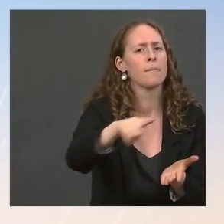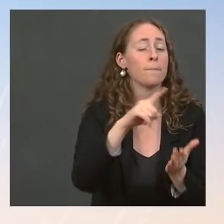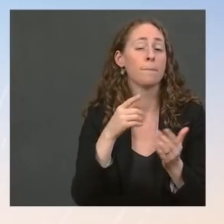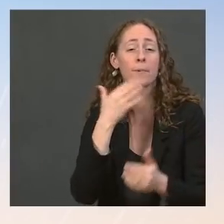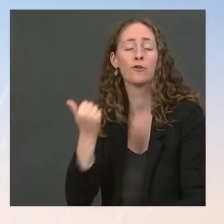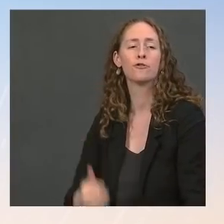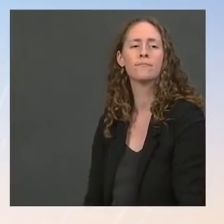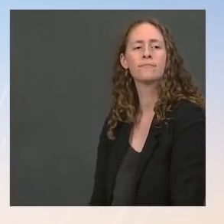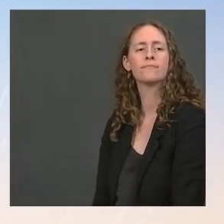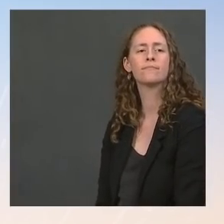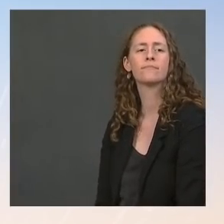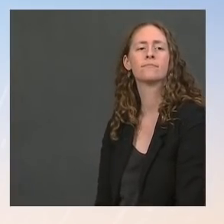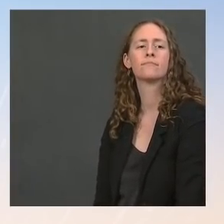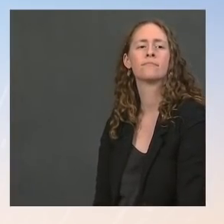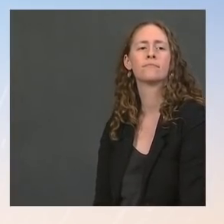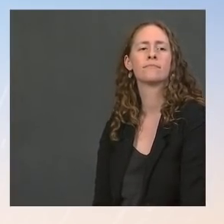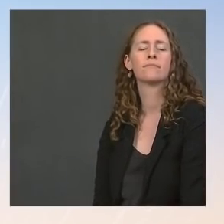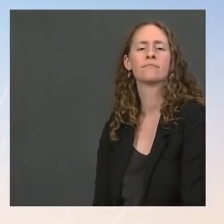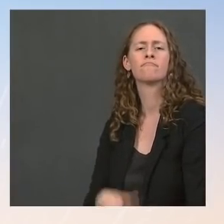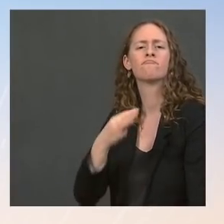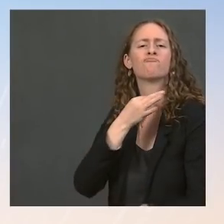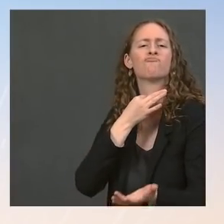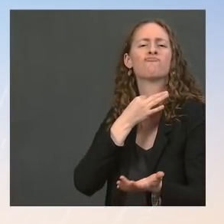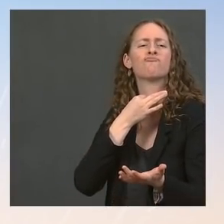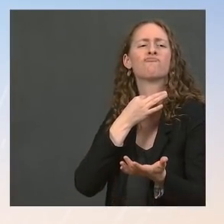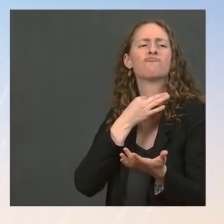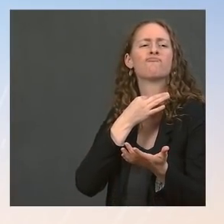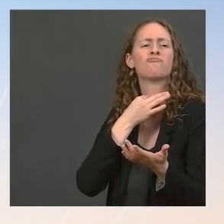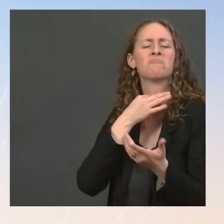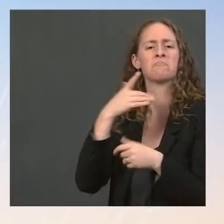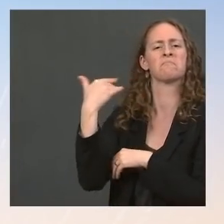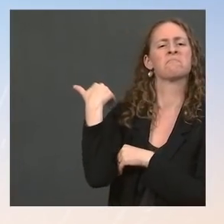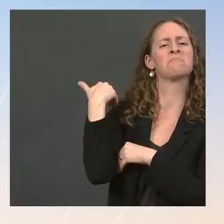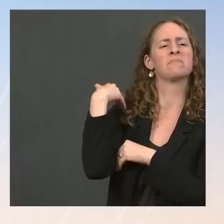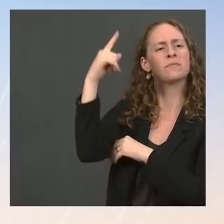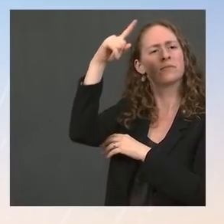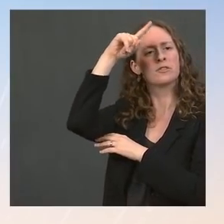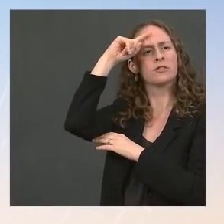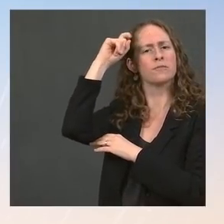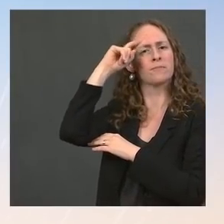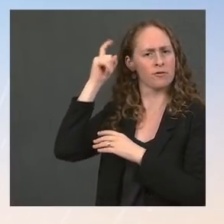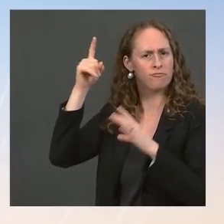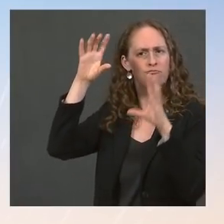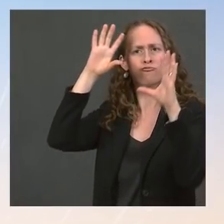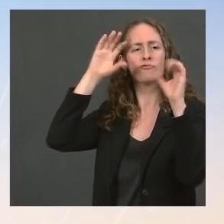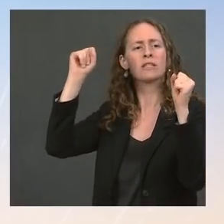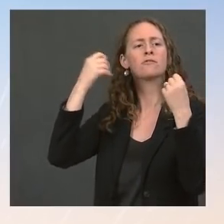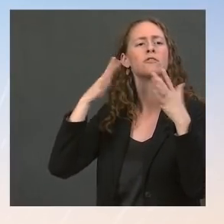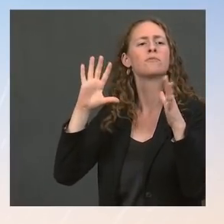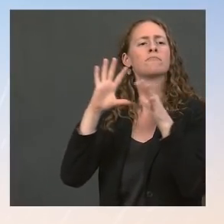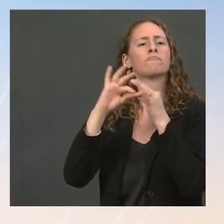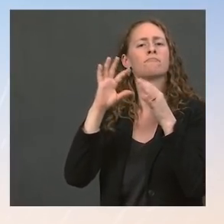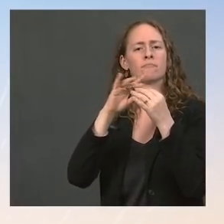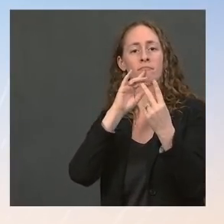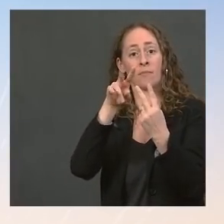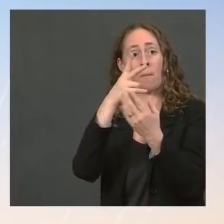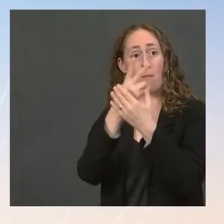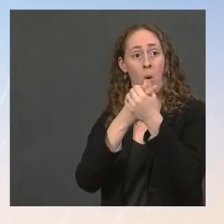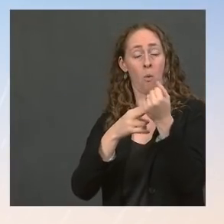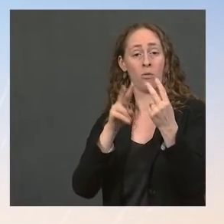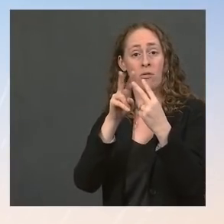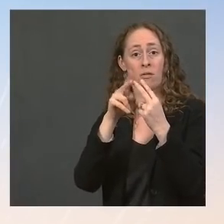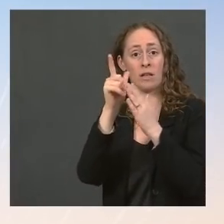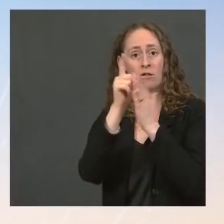the summer, the president released a statement after he initially linked the two bills, reconciliation and